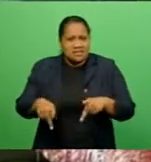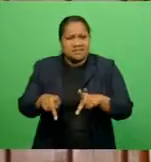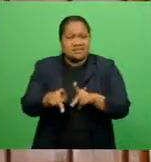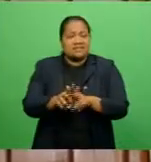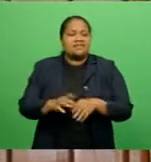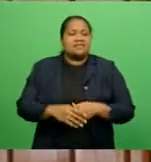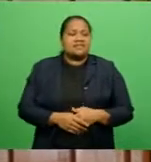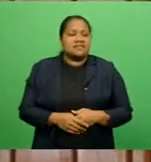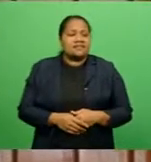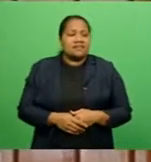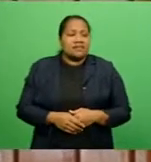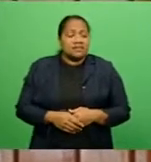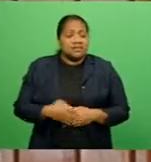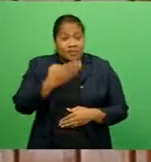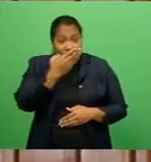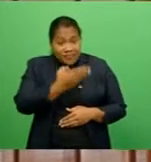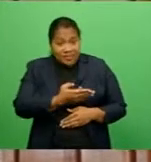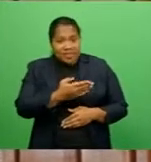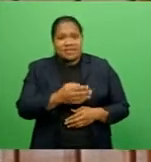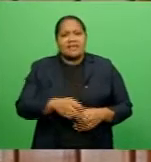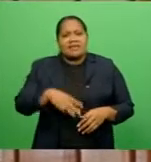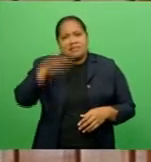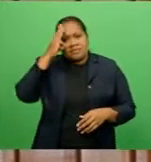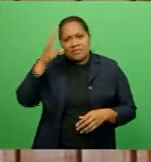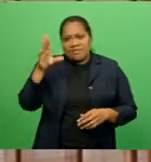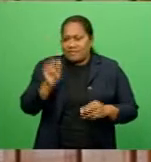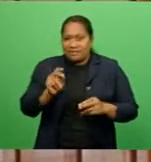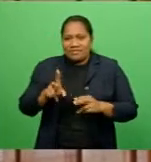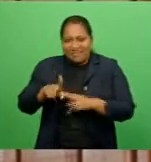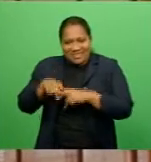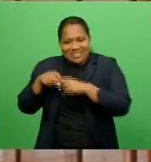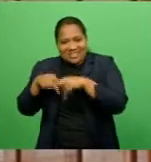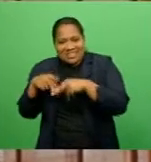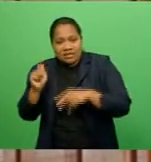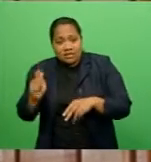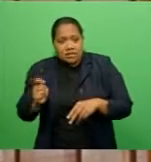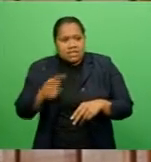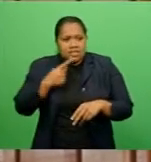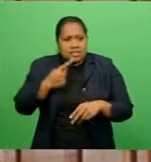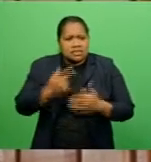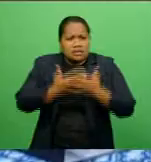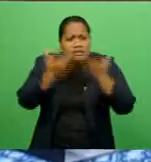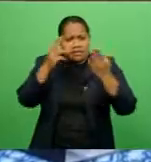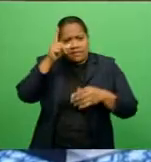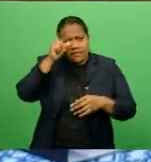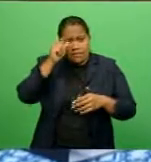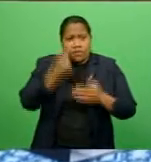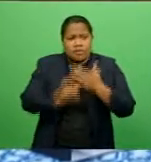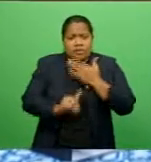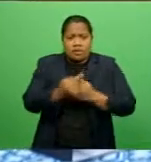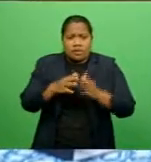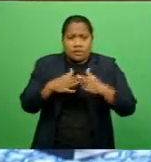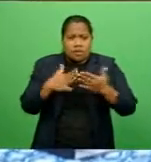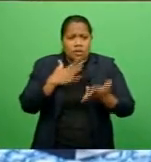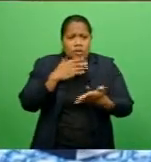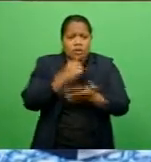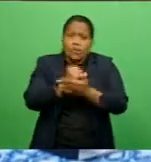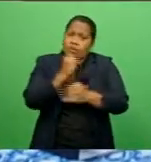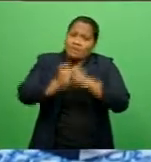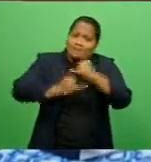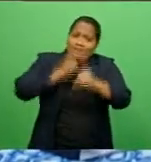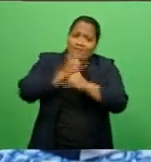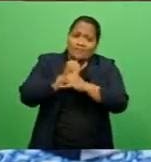shares maternal links to Nawamangi village in Narunga, says being a Fijian and conforming to international universities